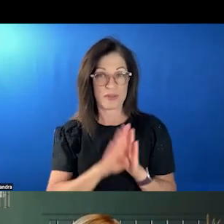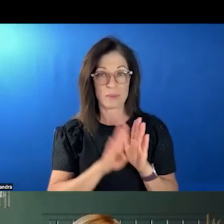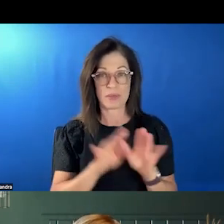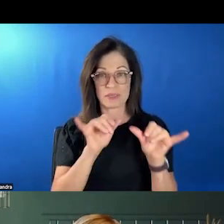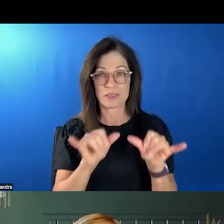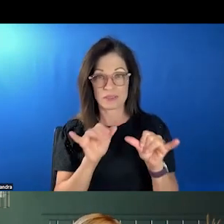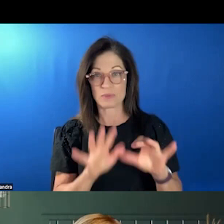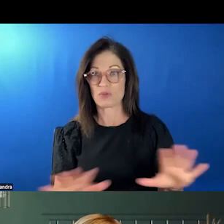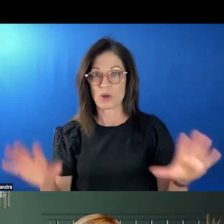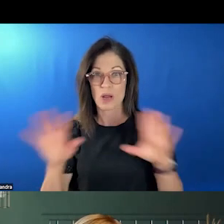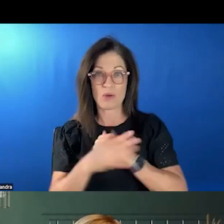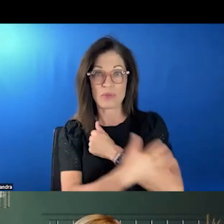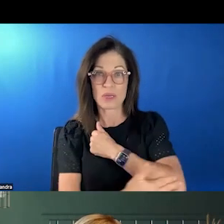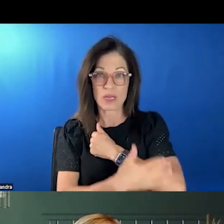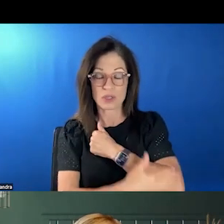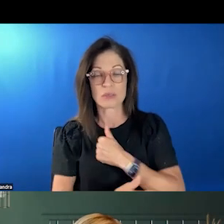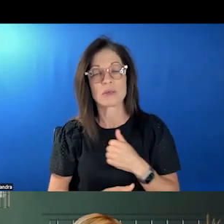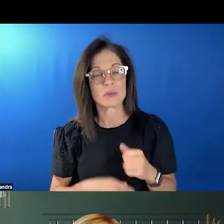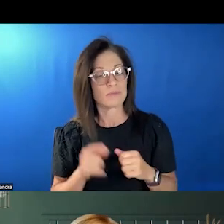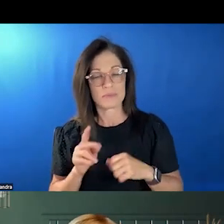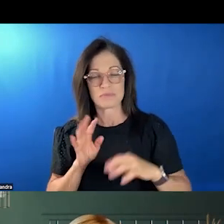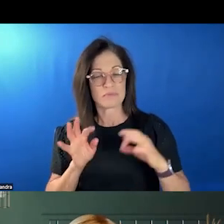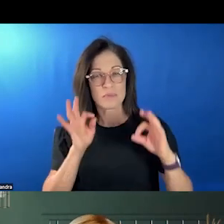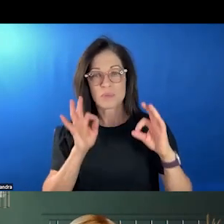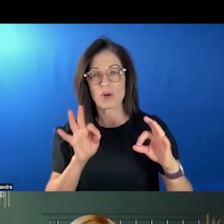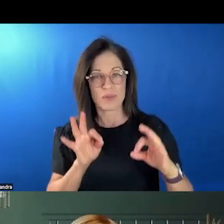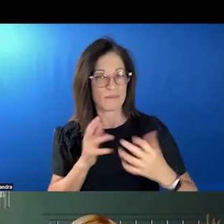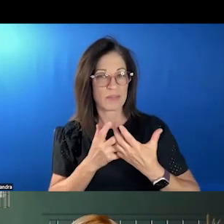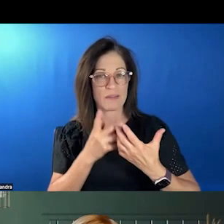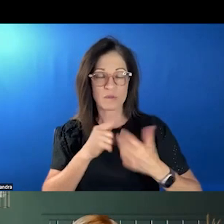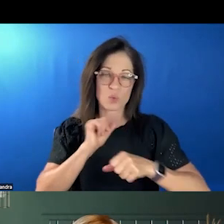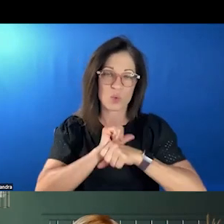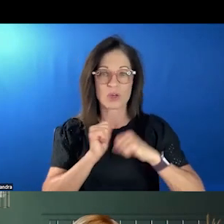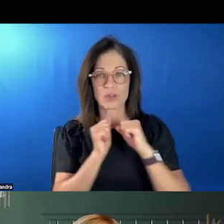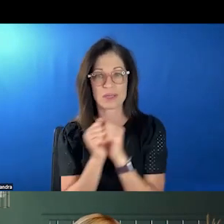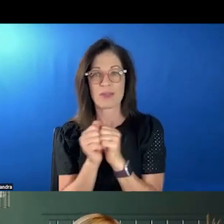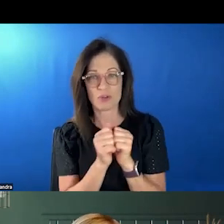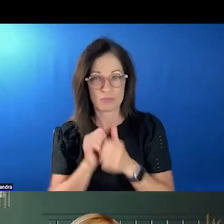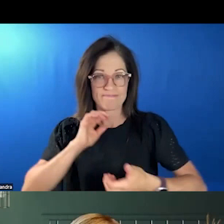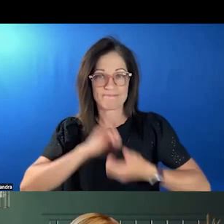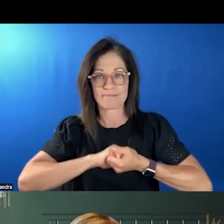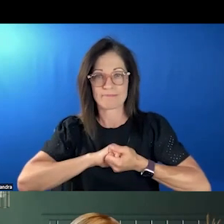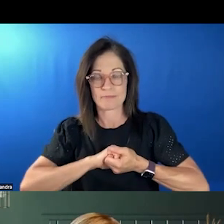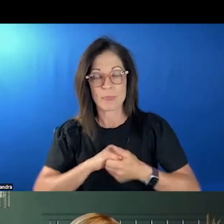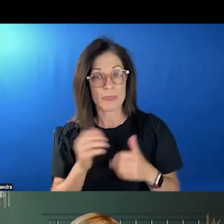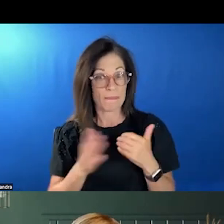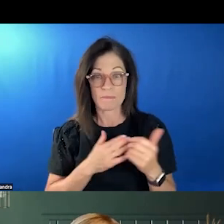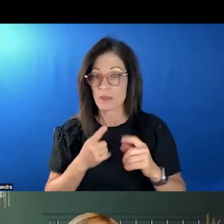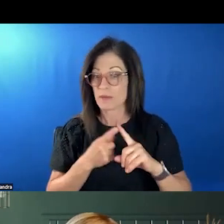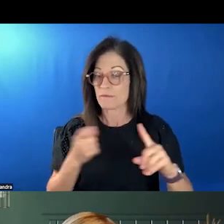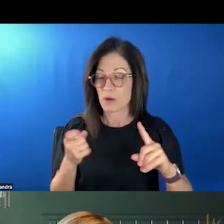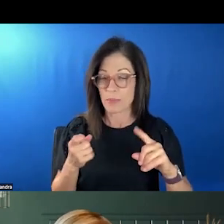our nation, they are a perfect fit for working together hand in hand, whether that's from a